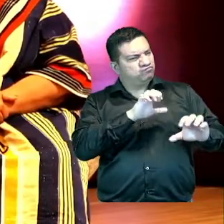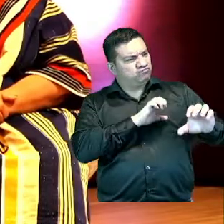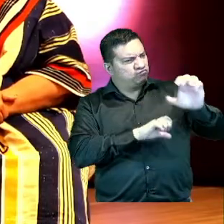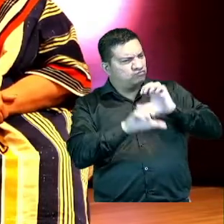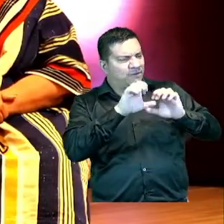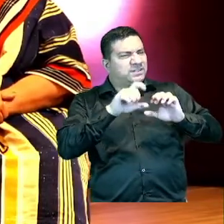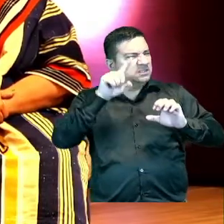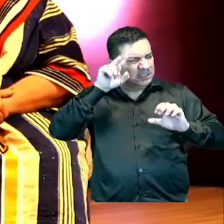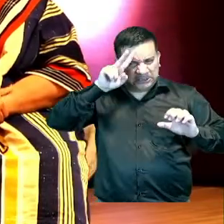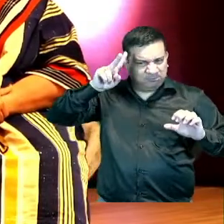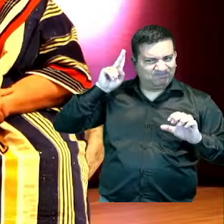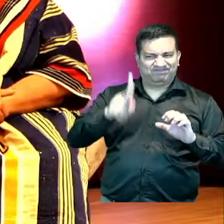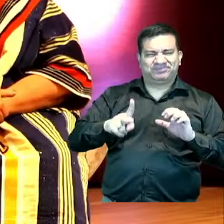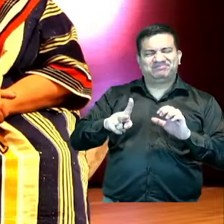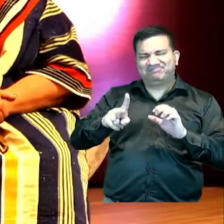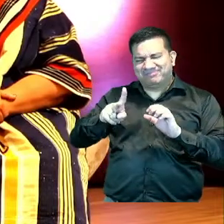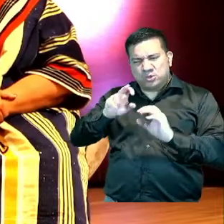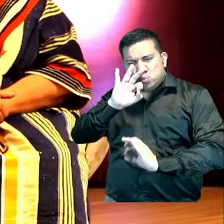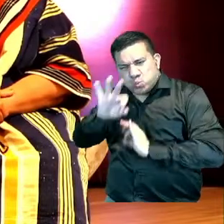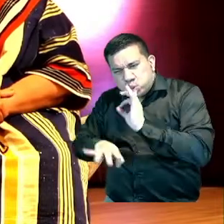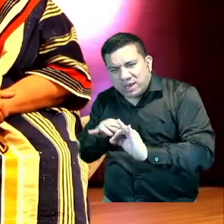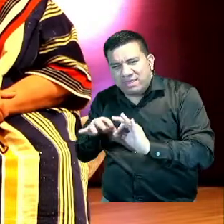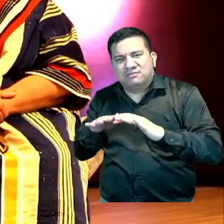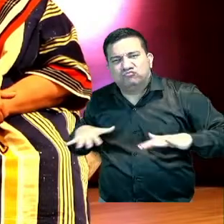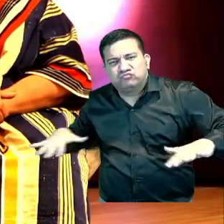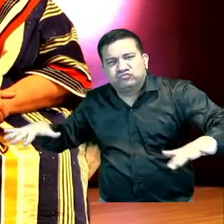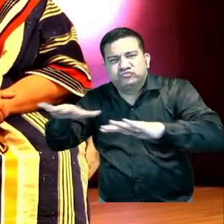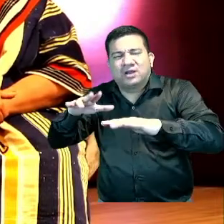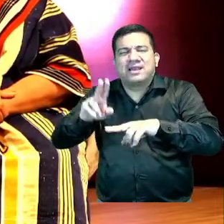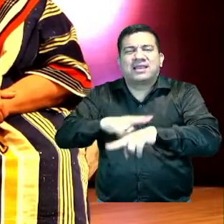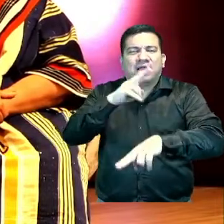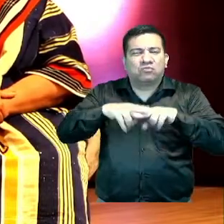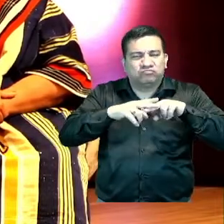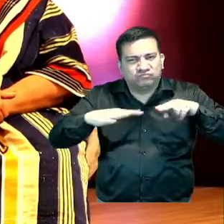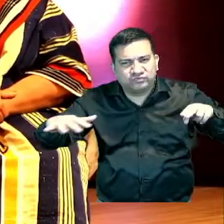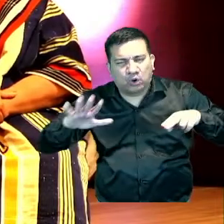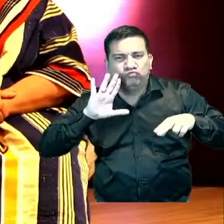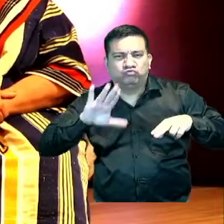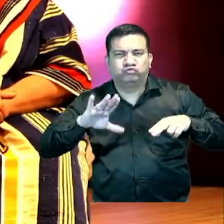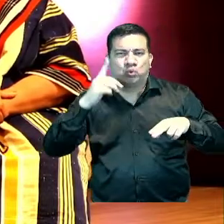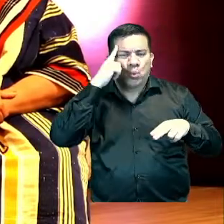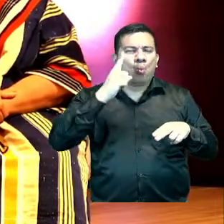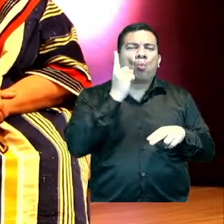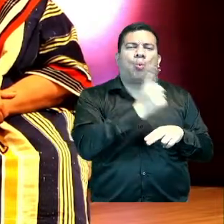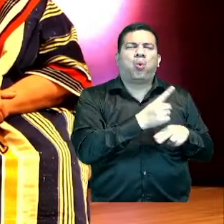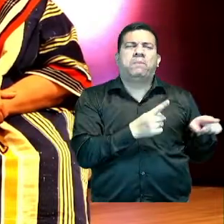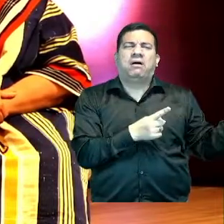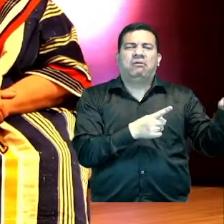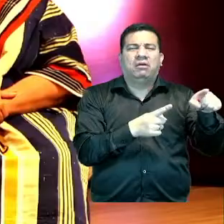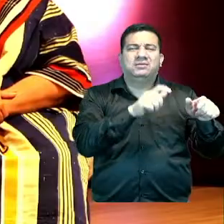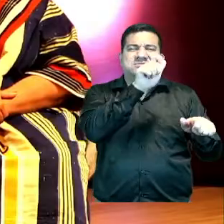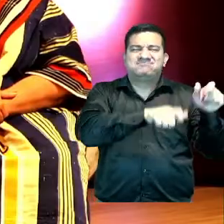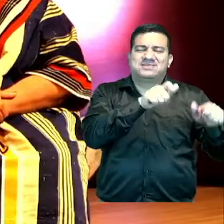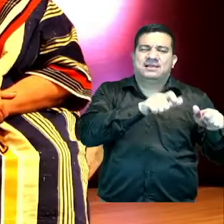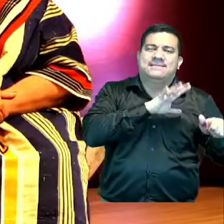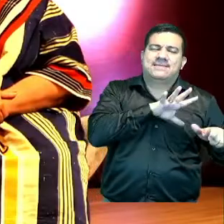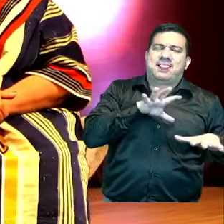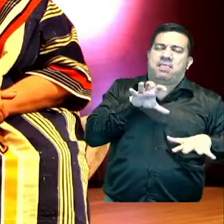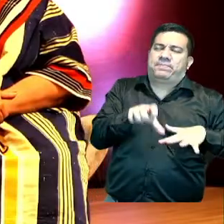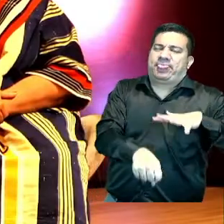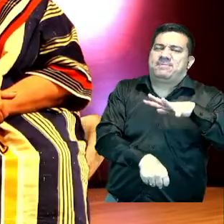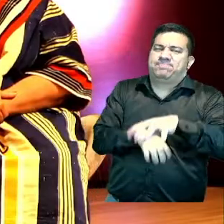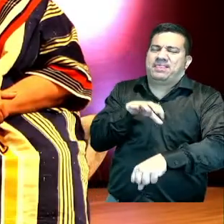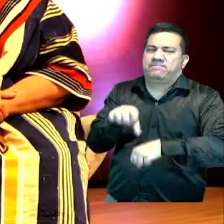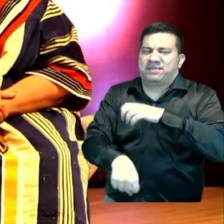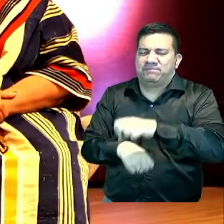defending their natural resources and defending their own territories from colonialism,